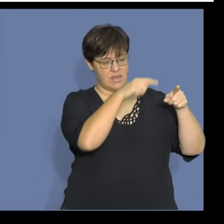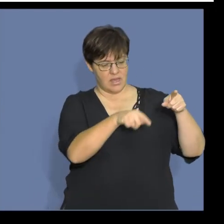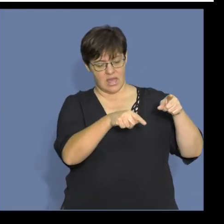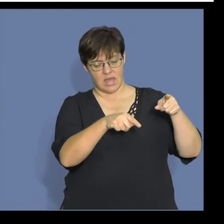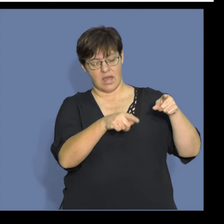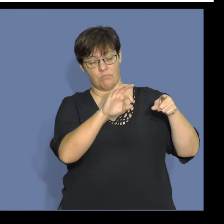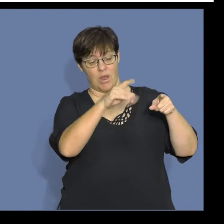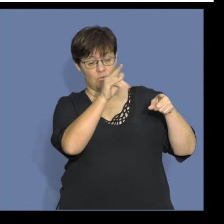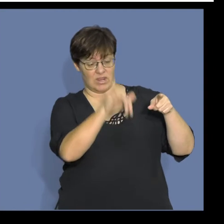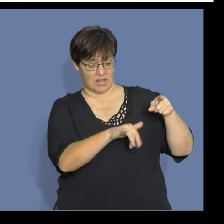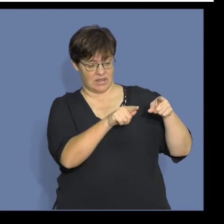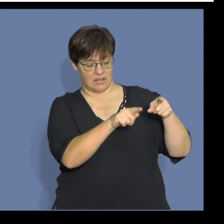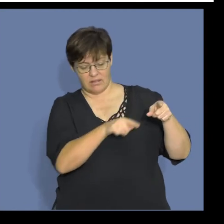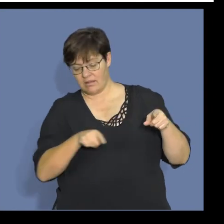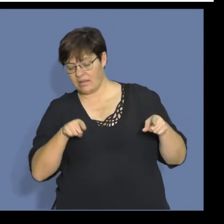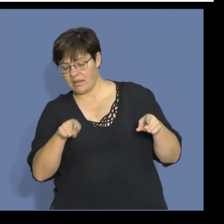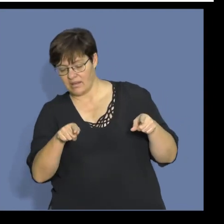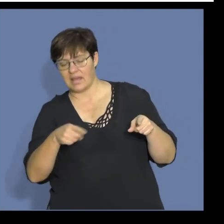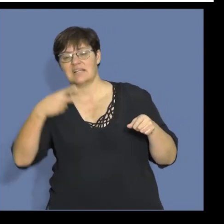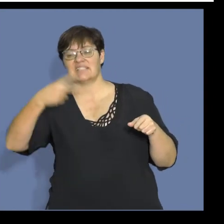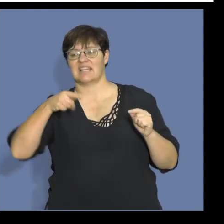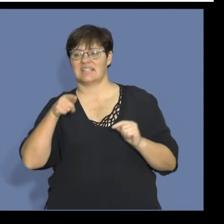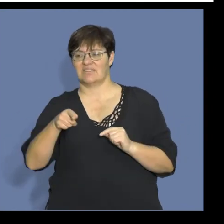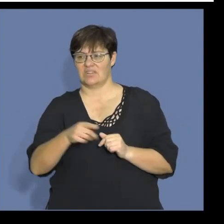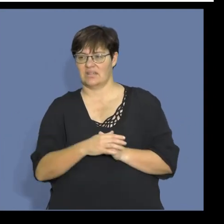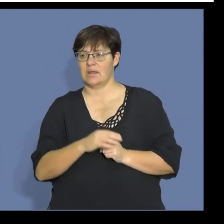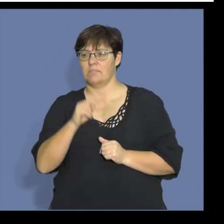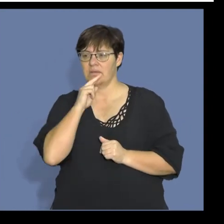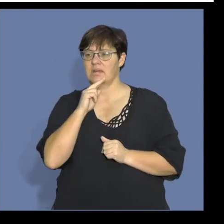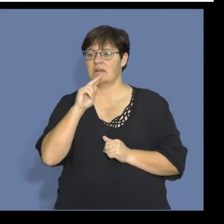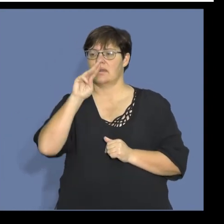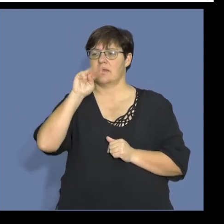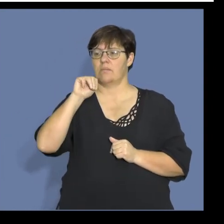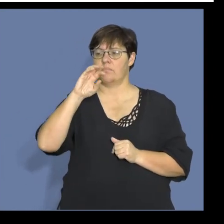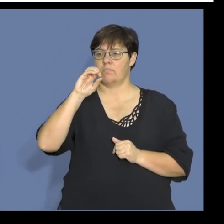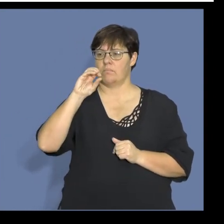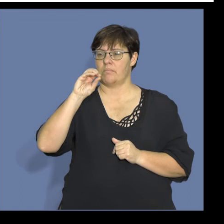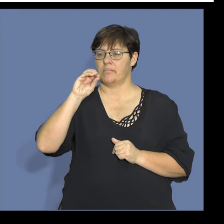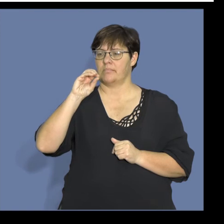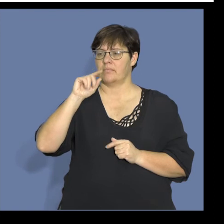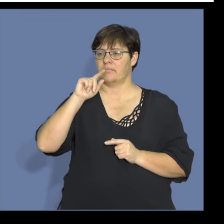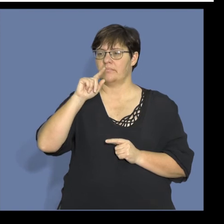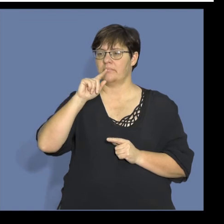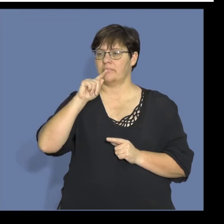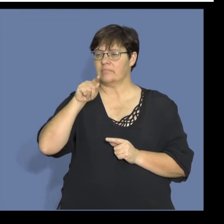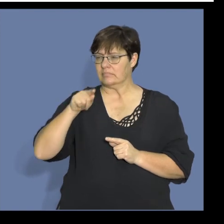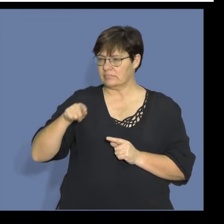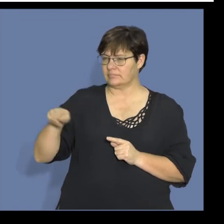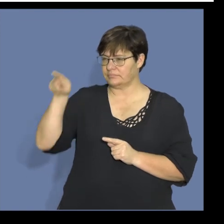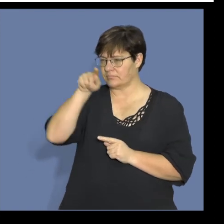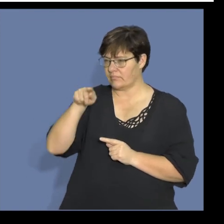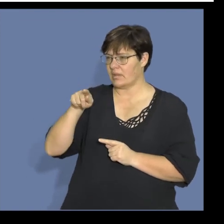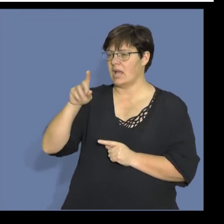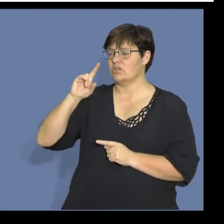would be your producers, this would be your primary consumer, and